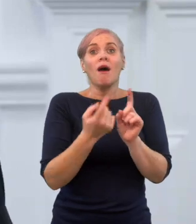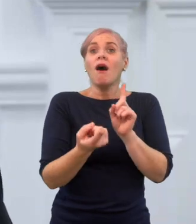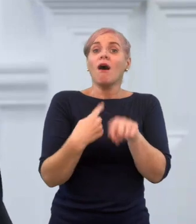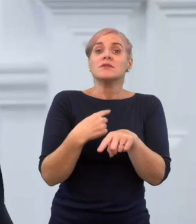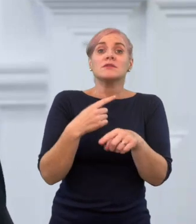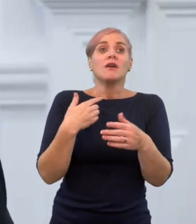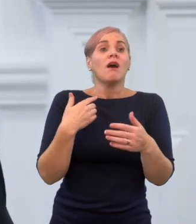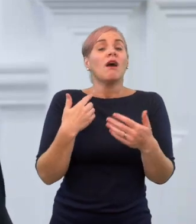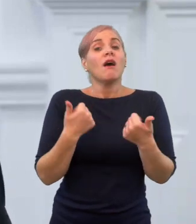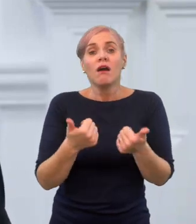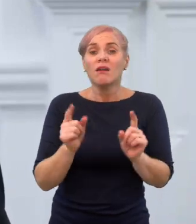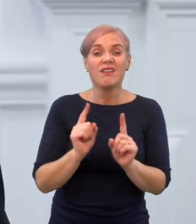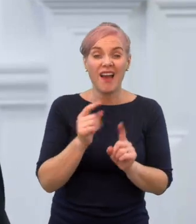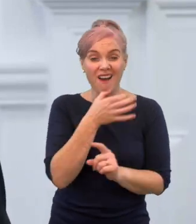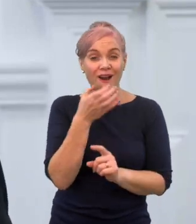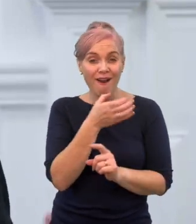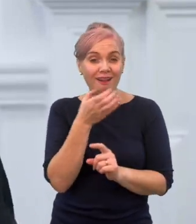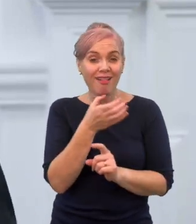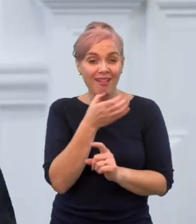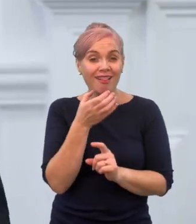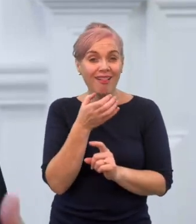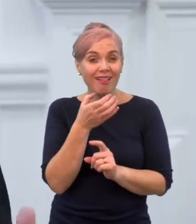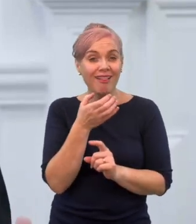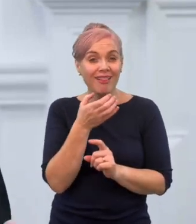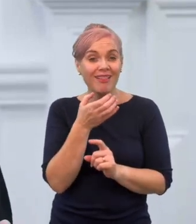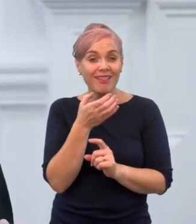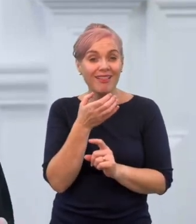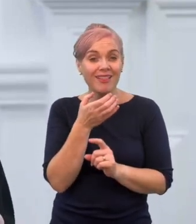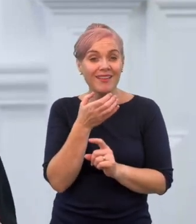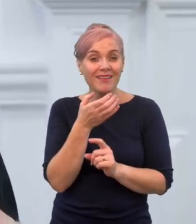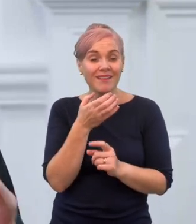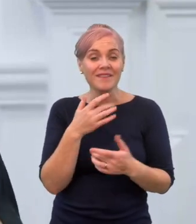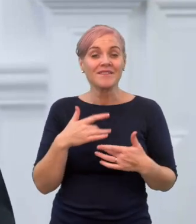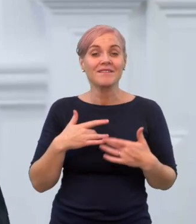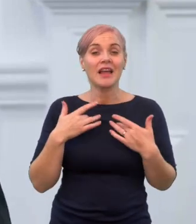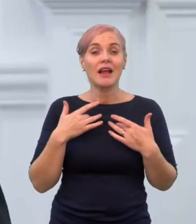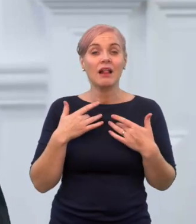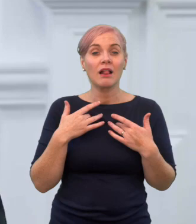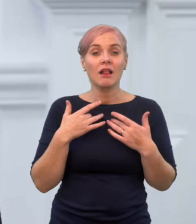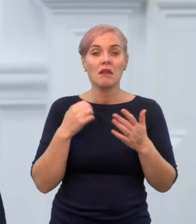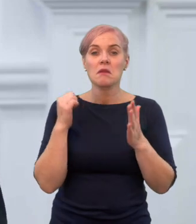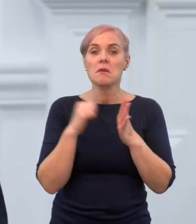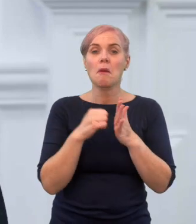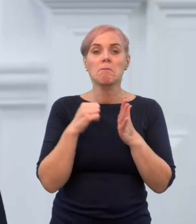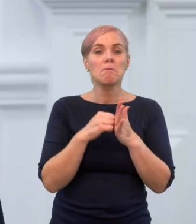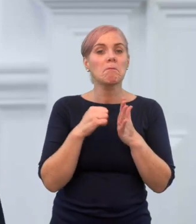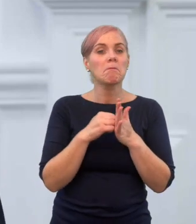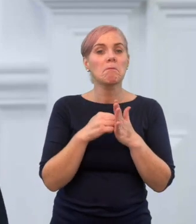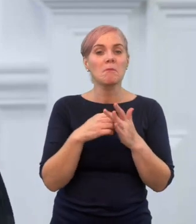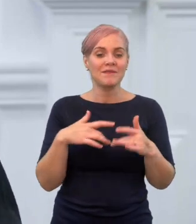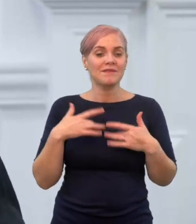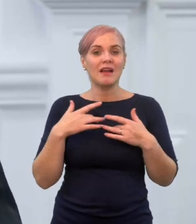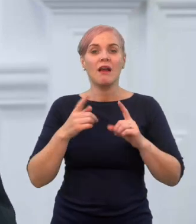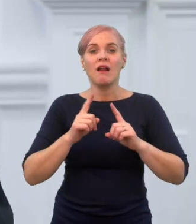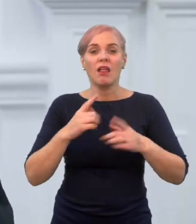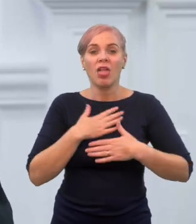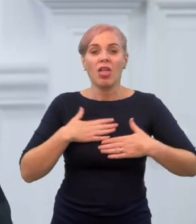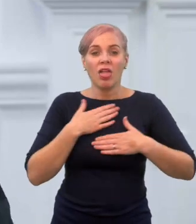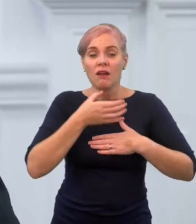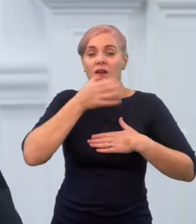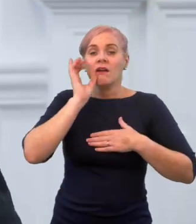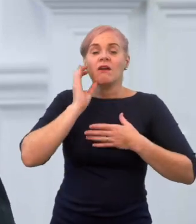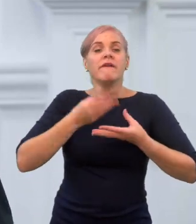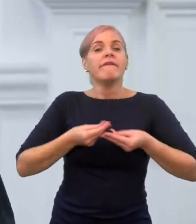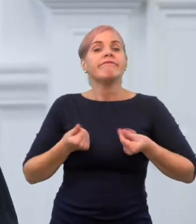know, his answer was, you know, alcohol. He felt that numbs, you know, whatever it is he's